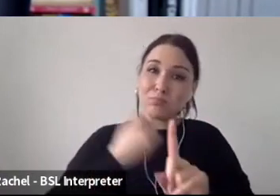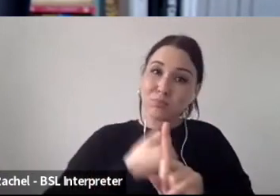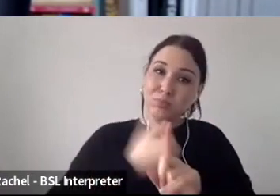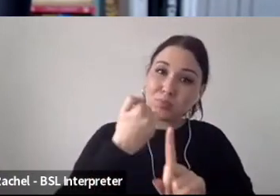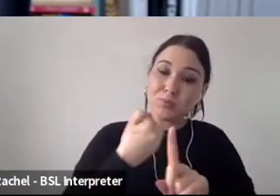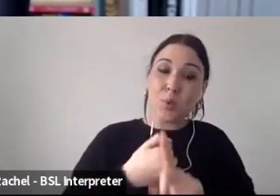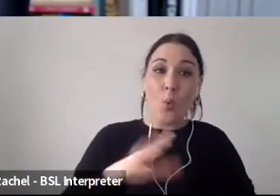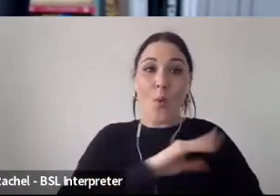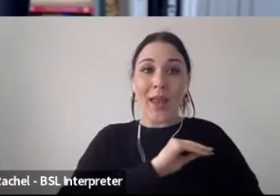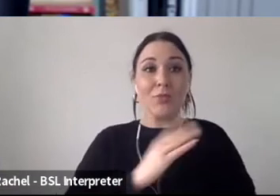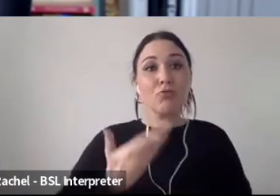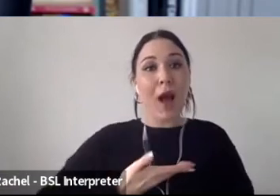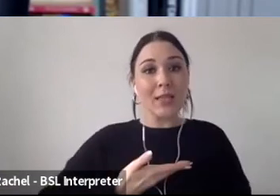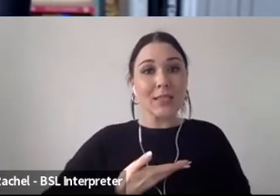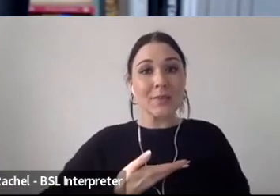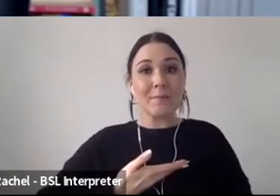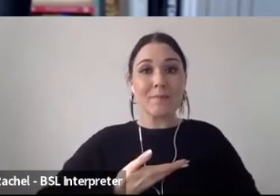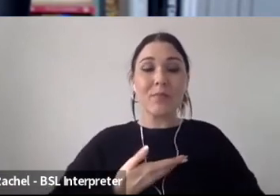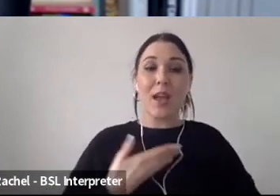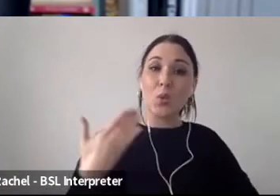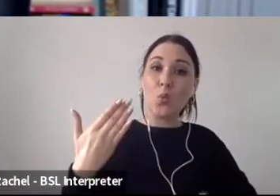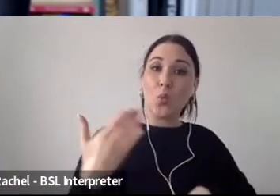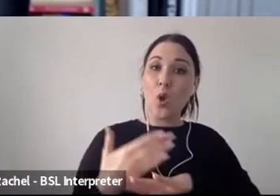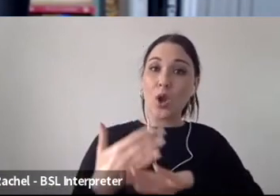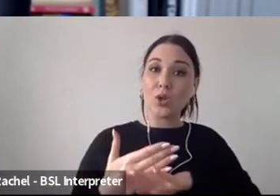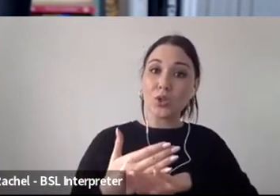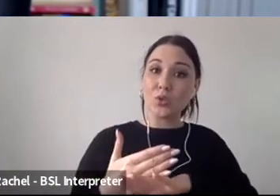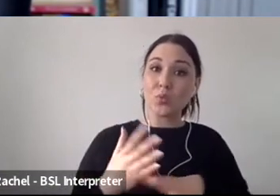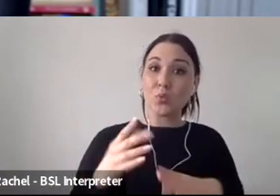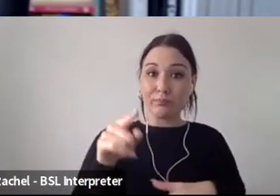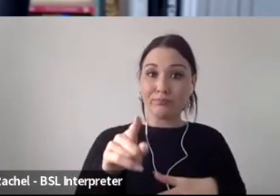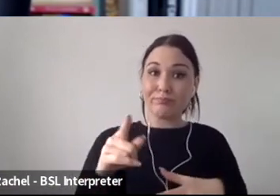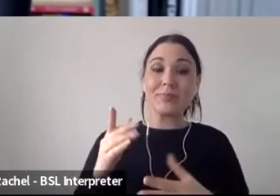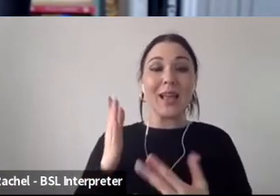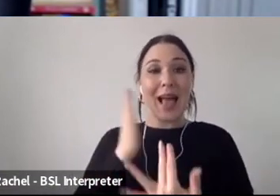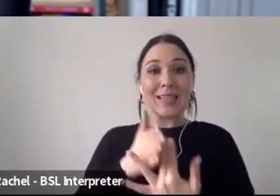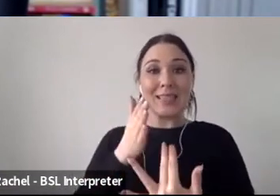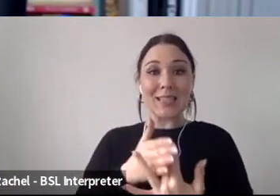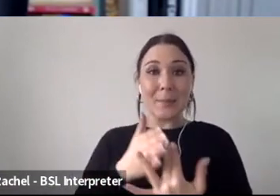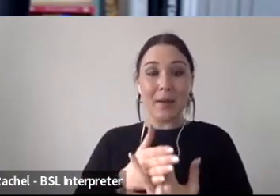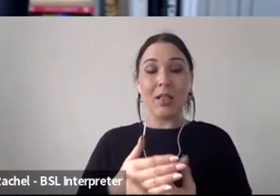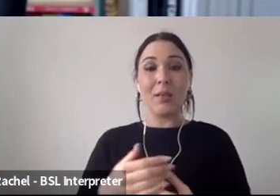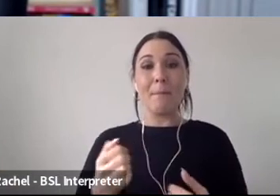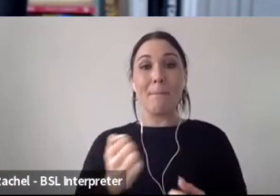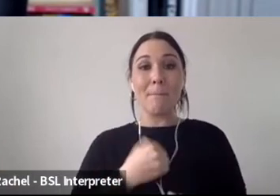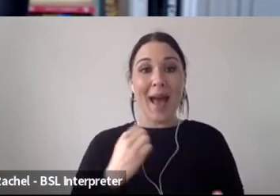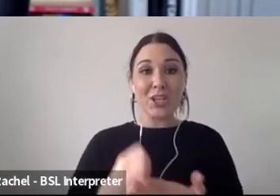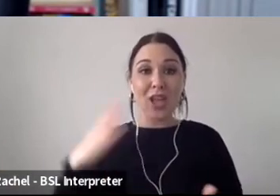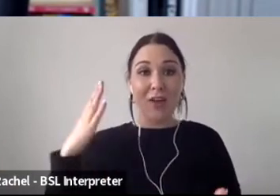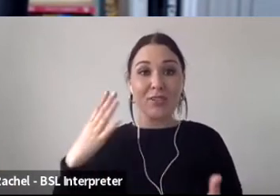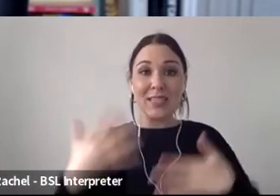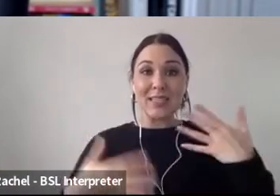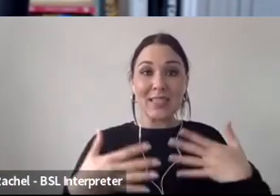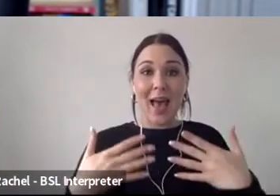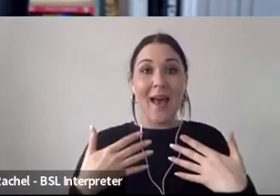them and working with us in a way that's accessible. My charity, Sign Health, we exist only because